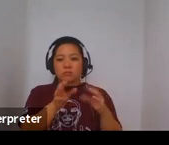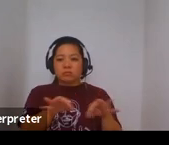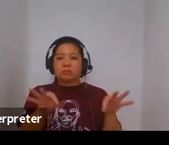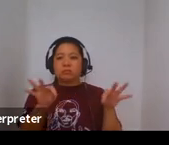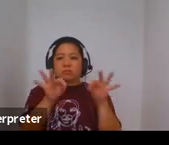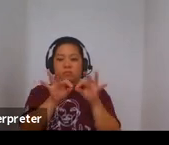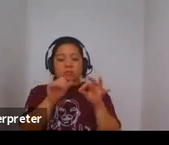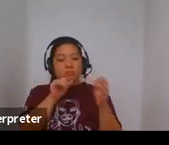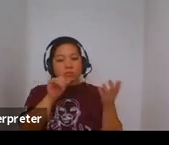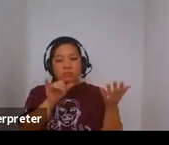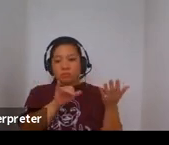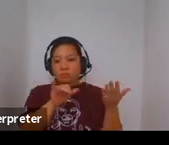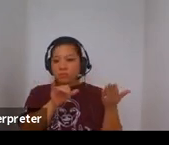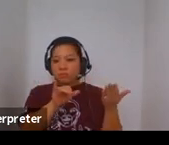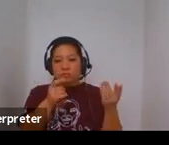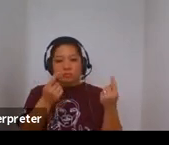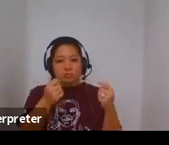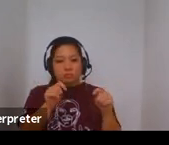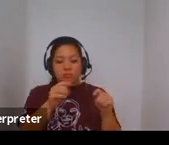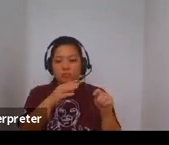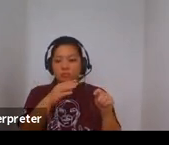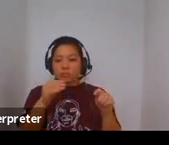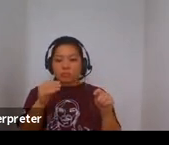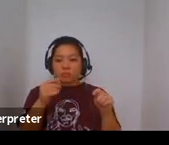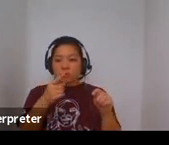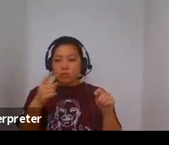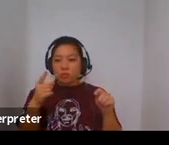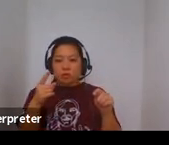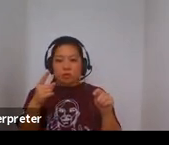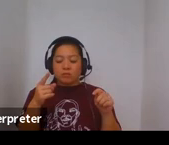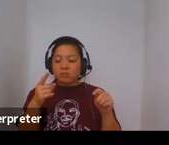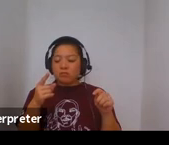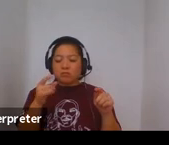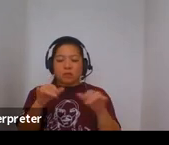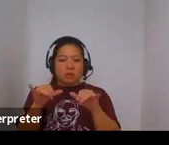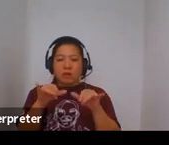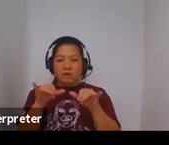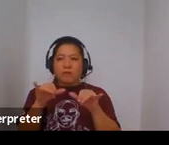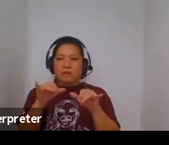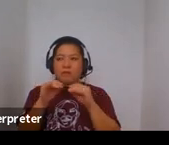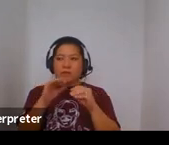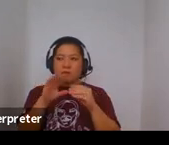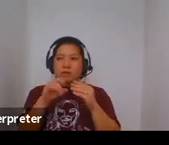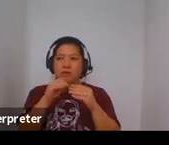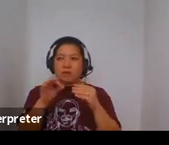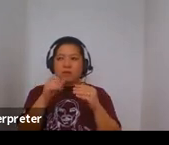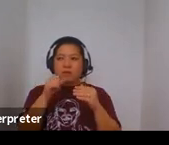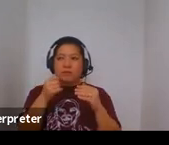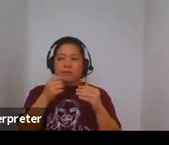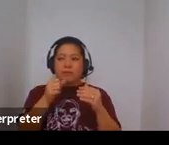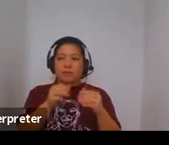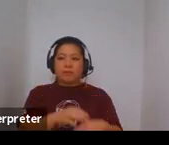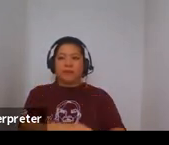important not to try and put a one size fits all approach on the issue of sexual violence